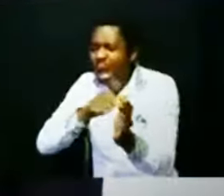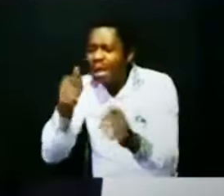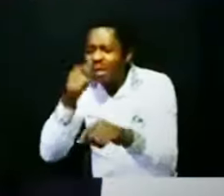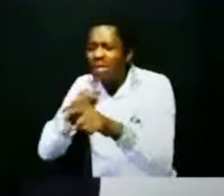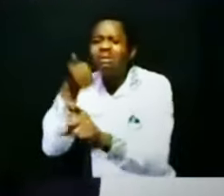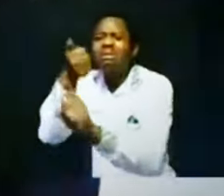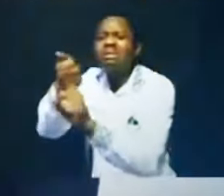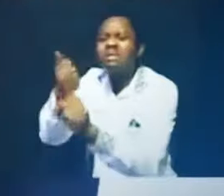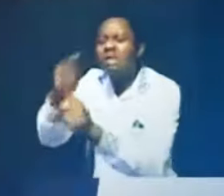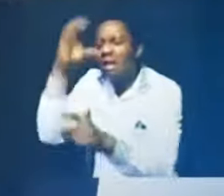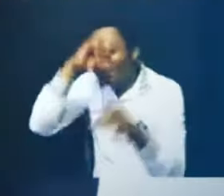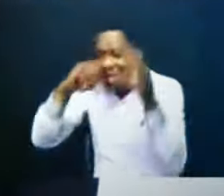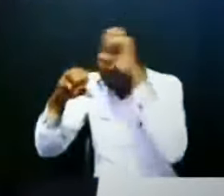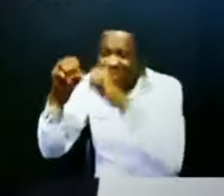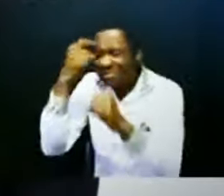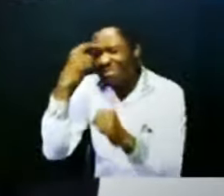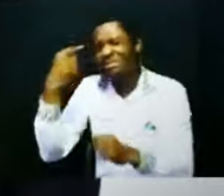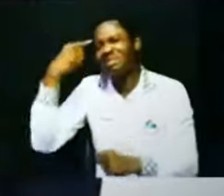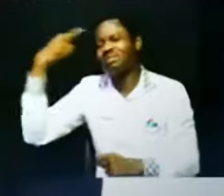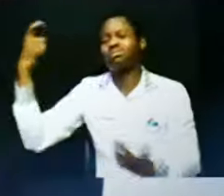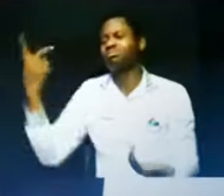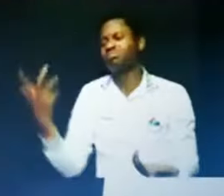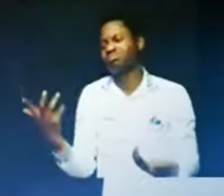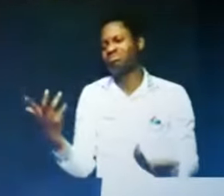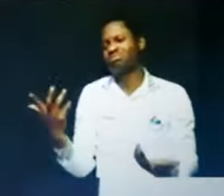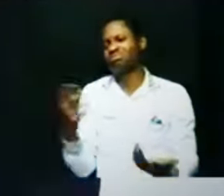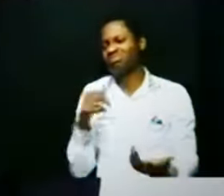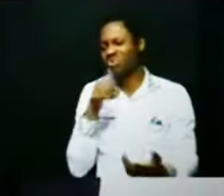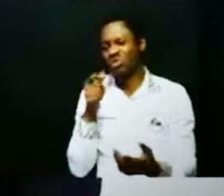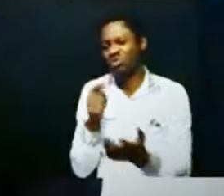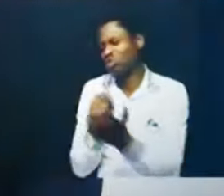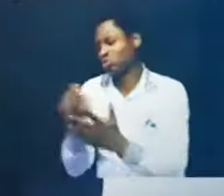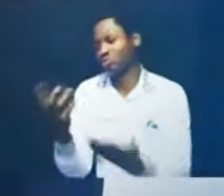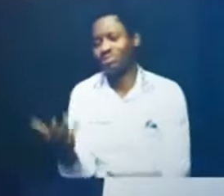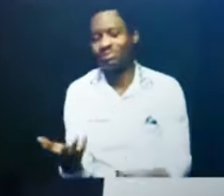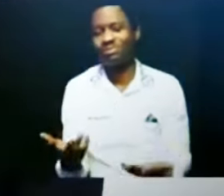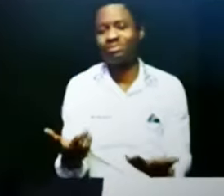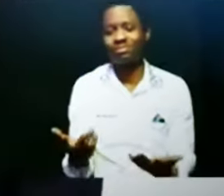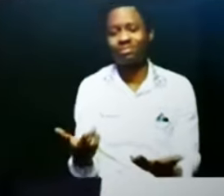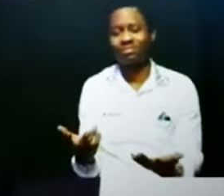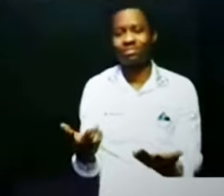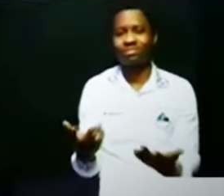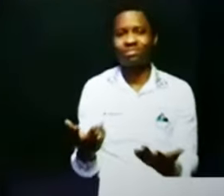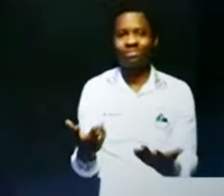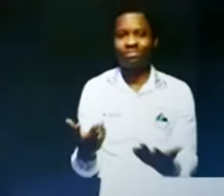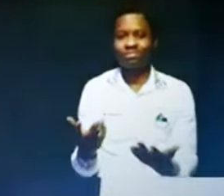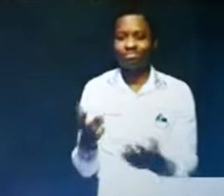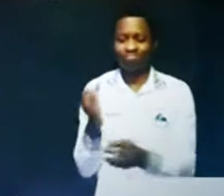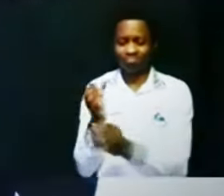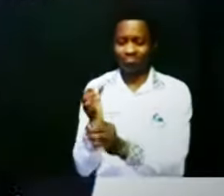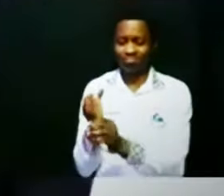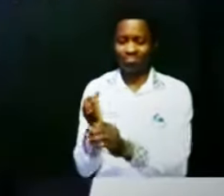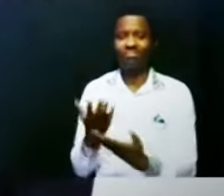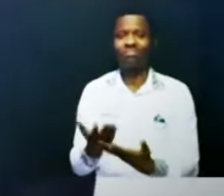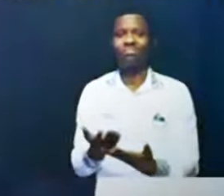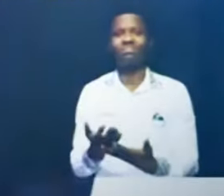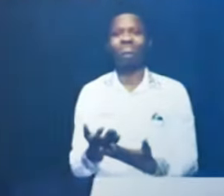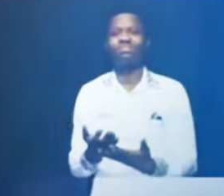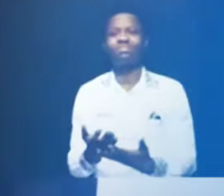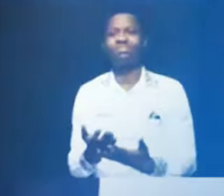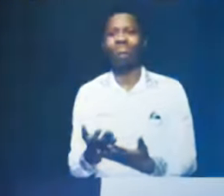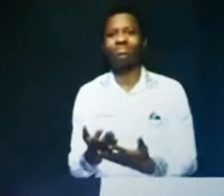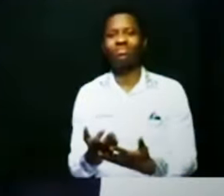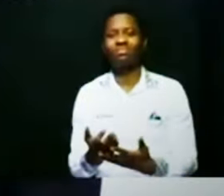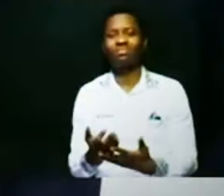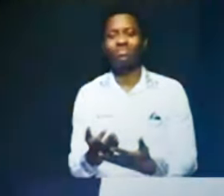take offense just based on dreams and imaginations and revelations from people. Be careful. And the dia yes so cra a see